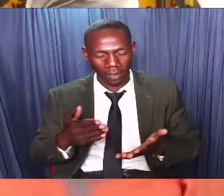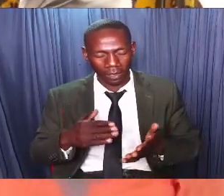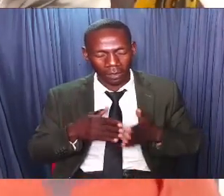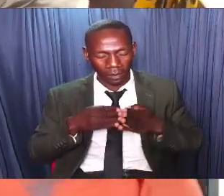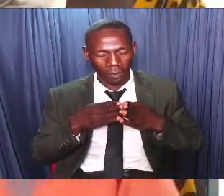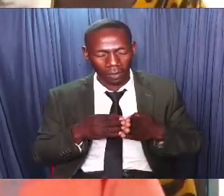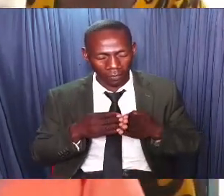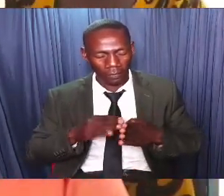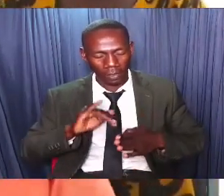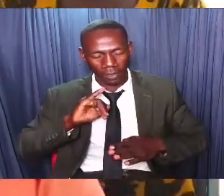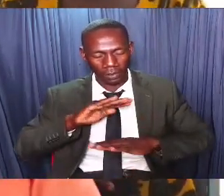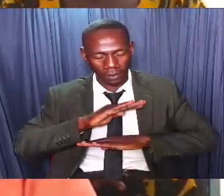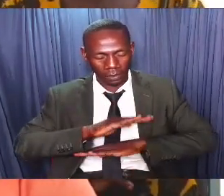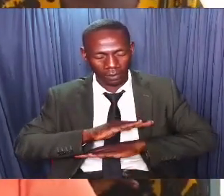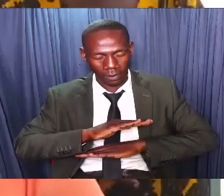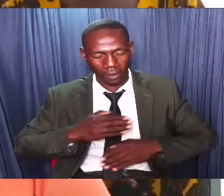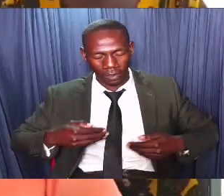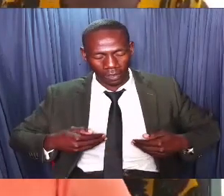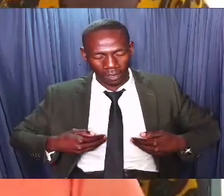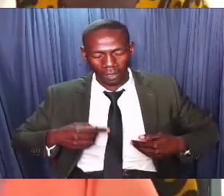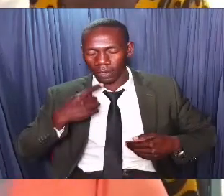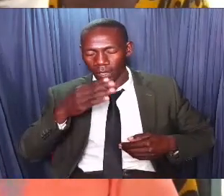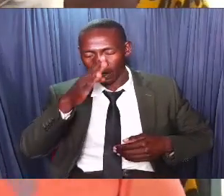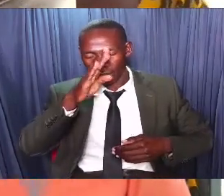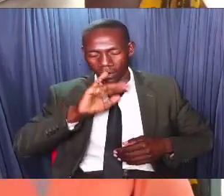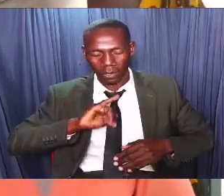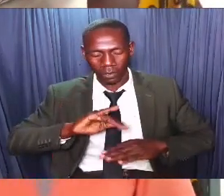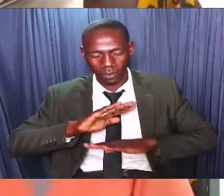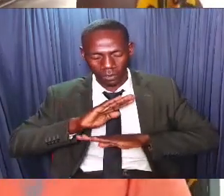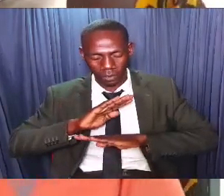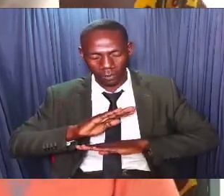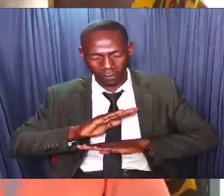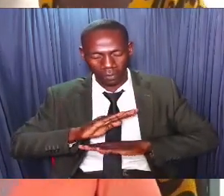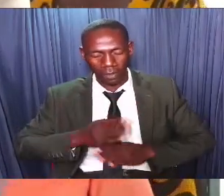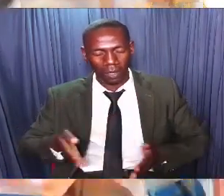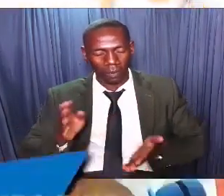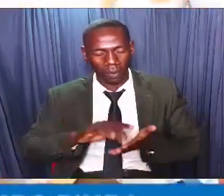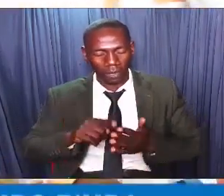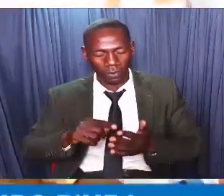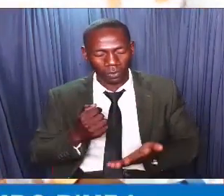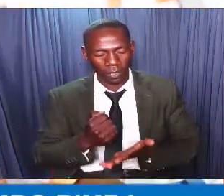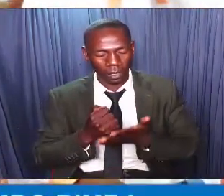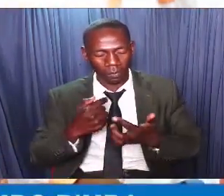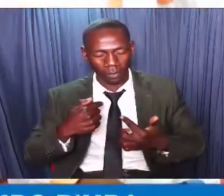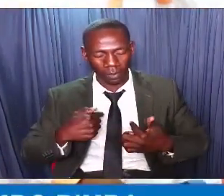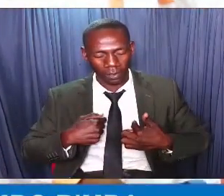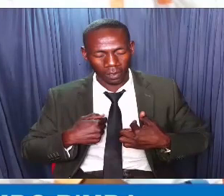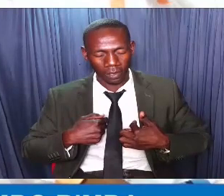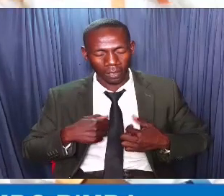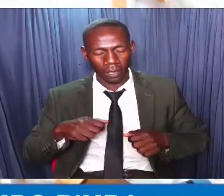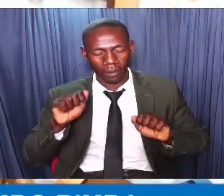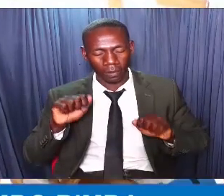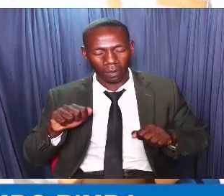kando imetosha. I'm tired. Kijana mwambie Mungu imetosha. Youth tell God narudi kwako unisaidie. I'm returning unto you. Help me.